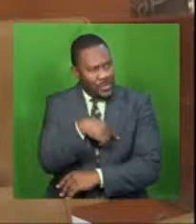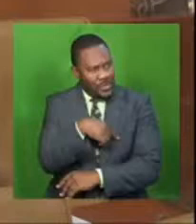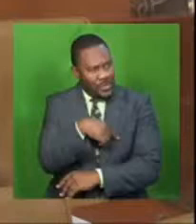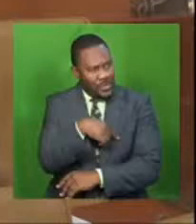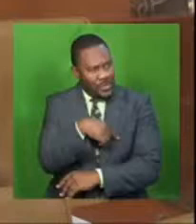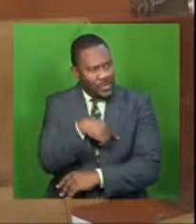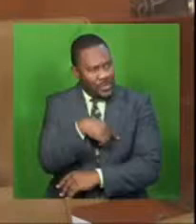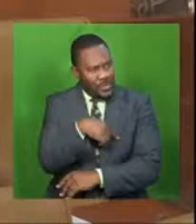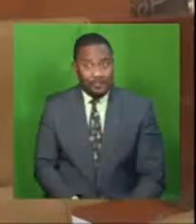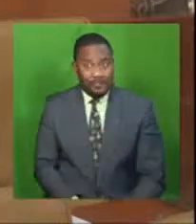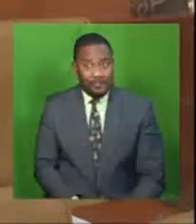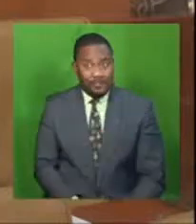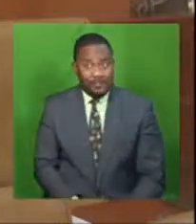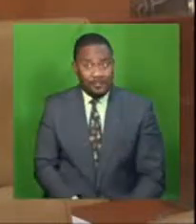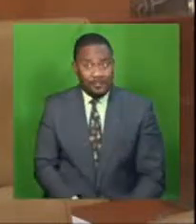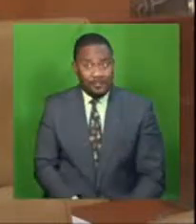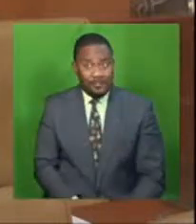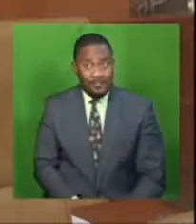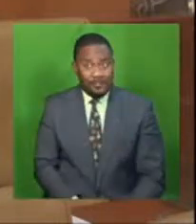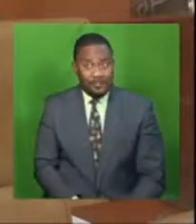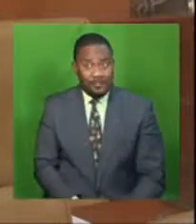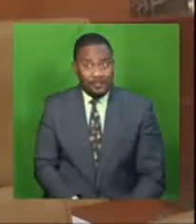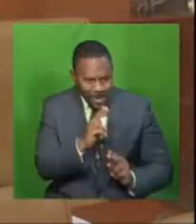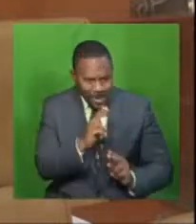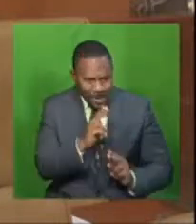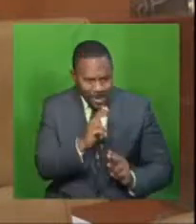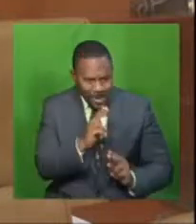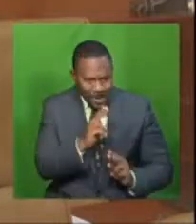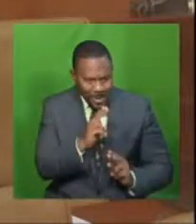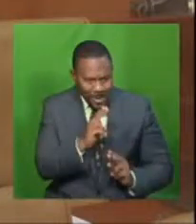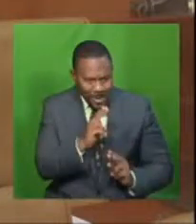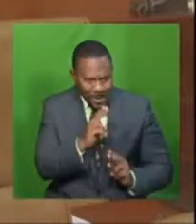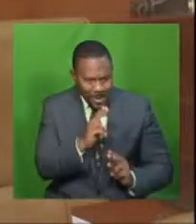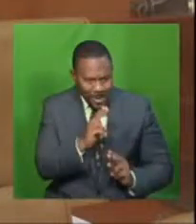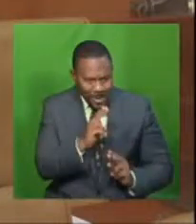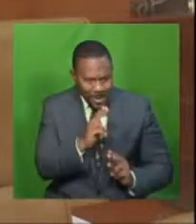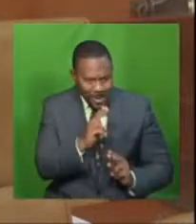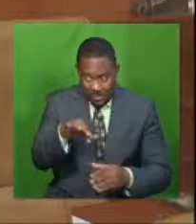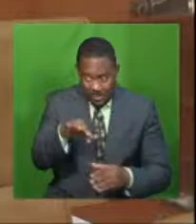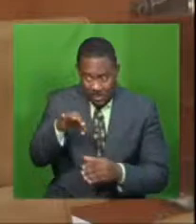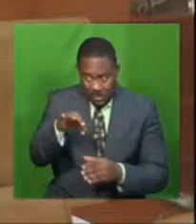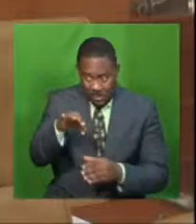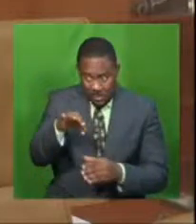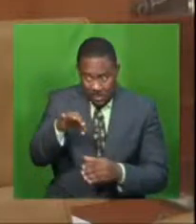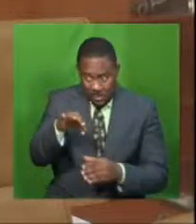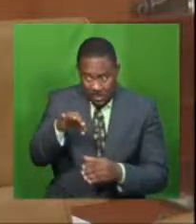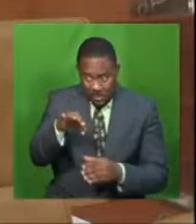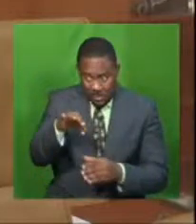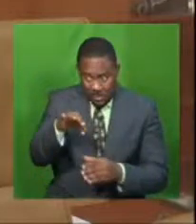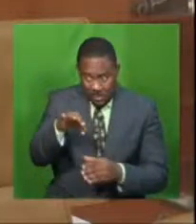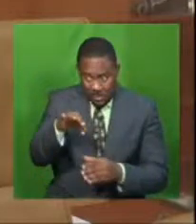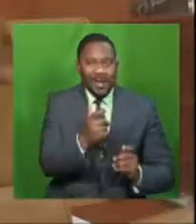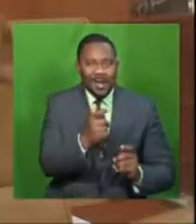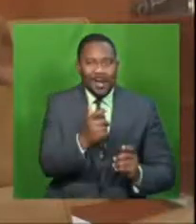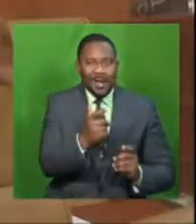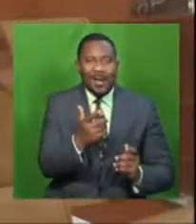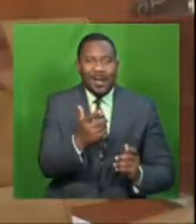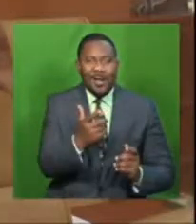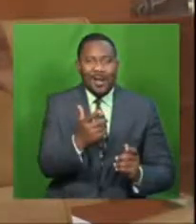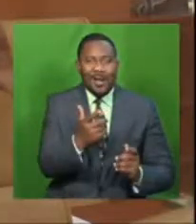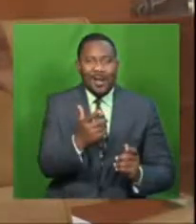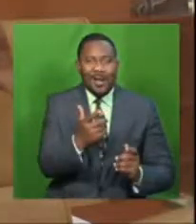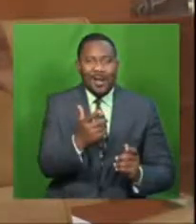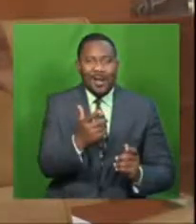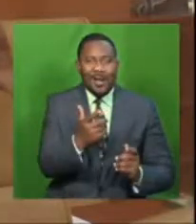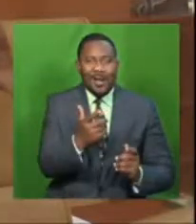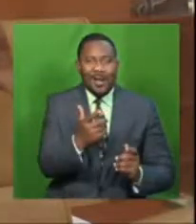some kind of awards for these children for ensuring that the plant has grown to a certain level.